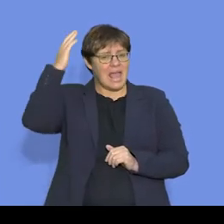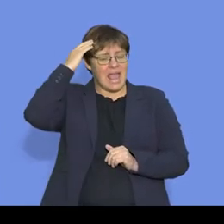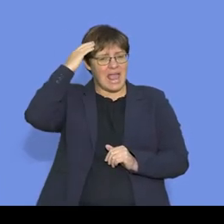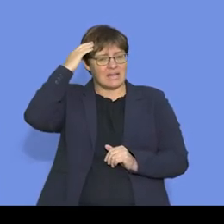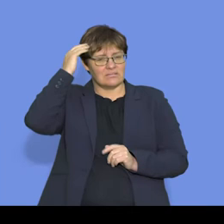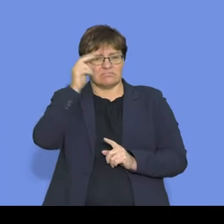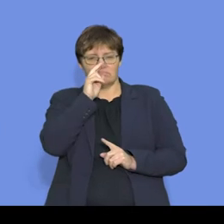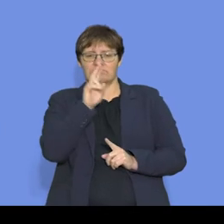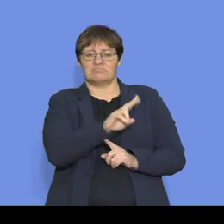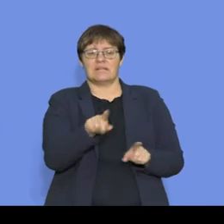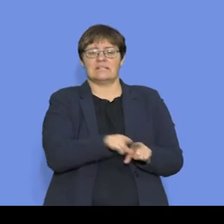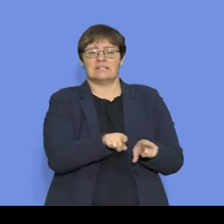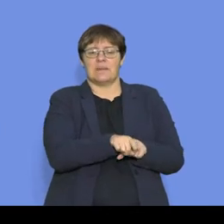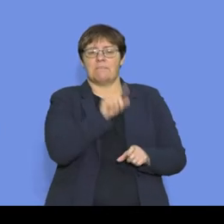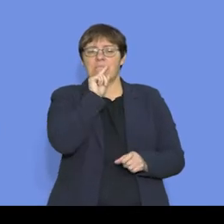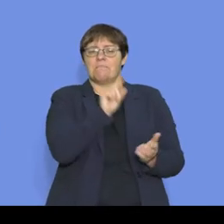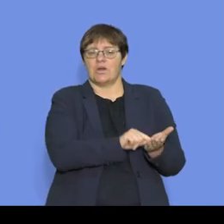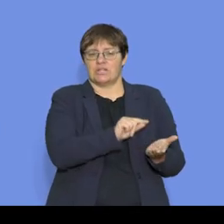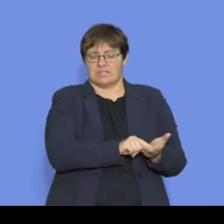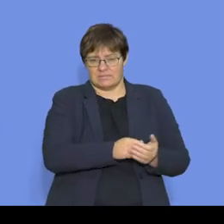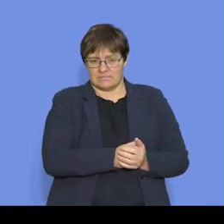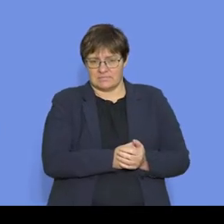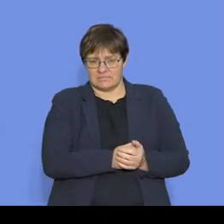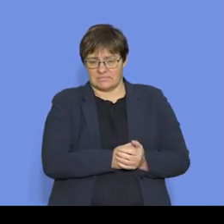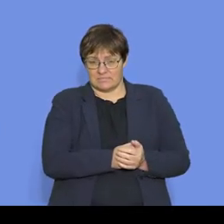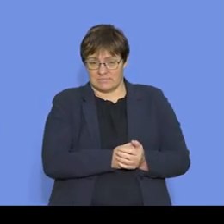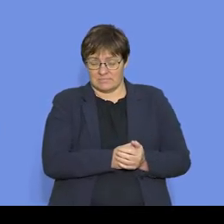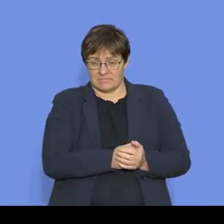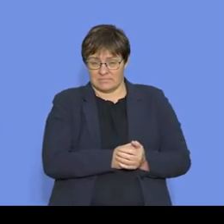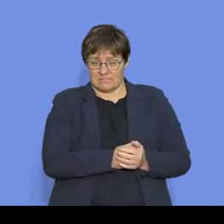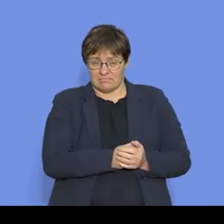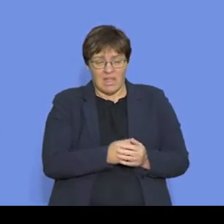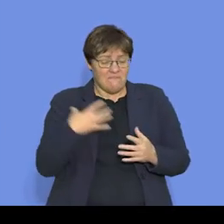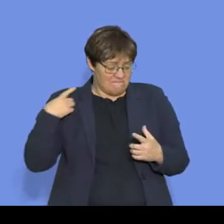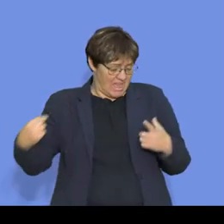bird. It's actually got feathers,